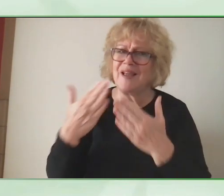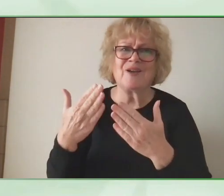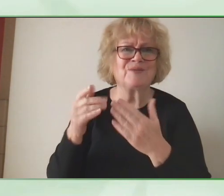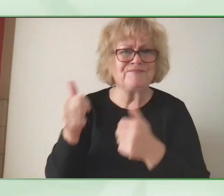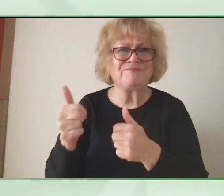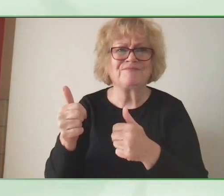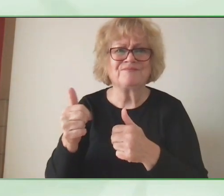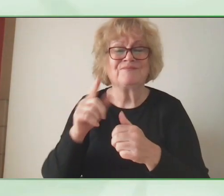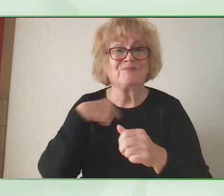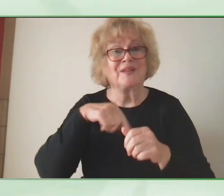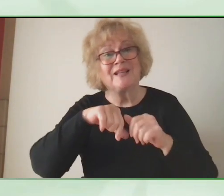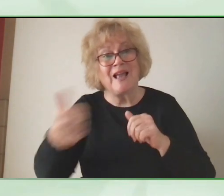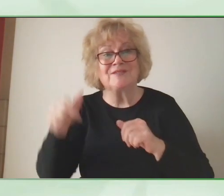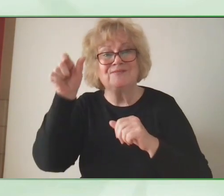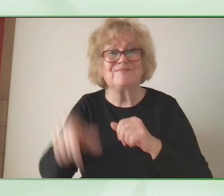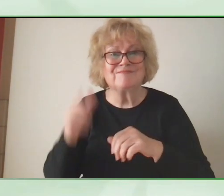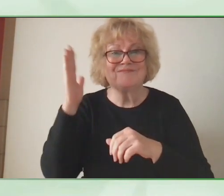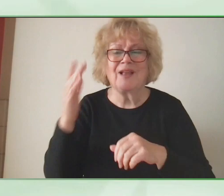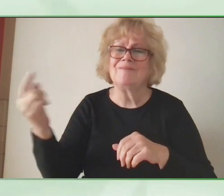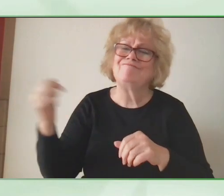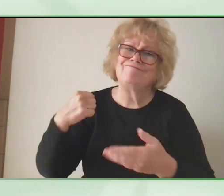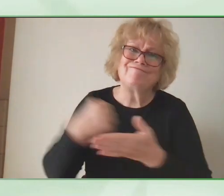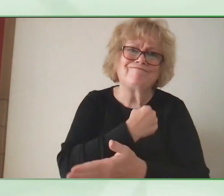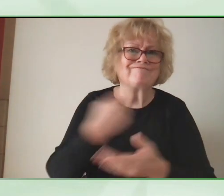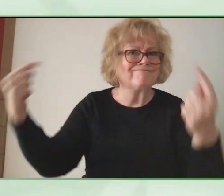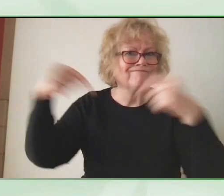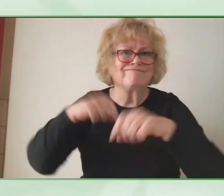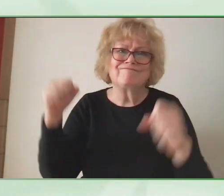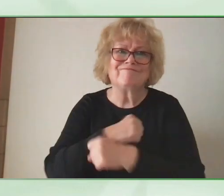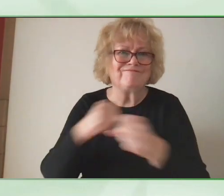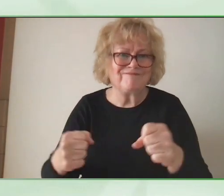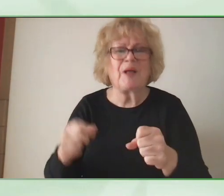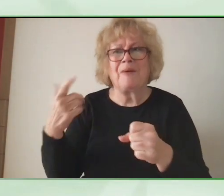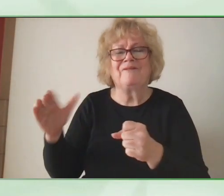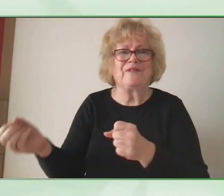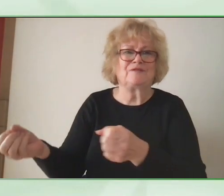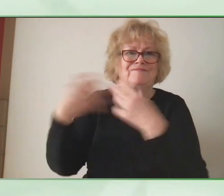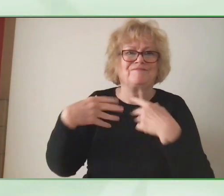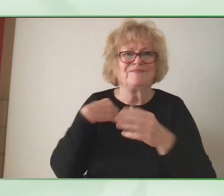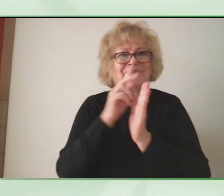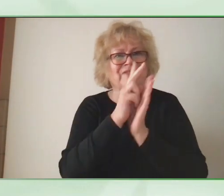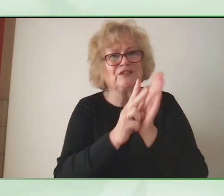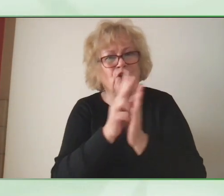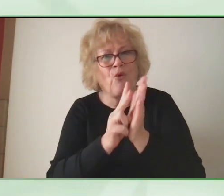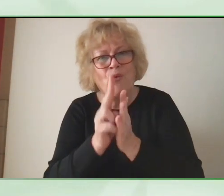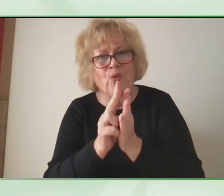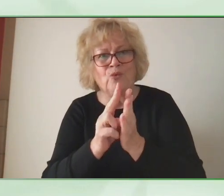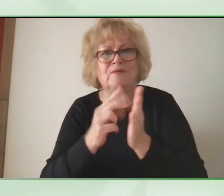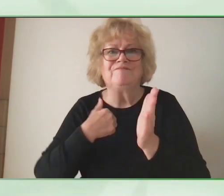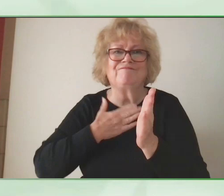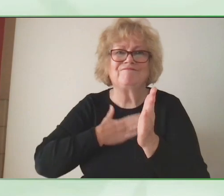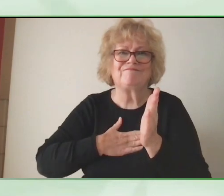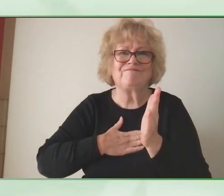unfortunately, but she has sent us a video presentation. I'd like to introduce her, though, Mariama Berry. Mariama's